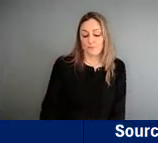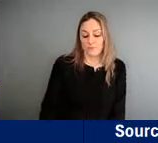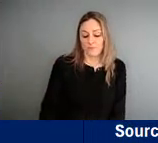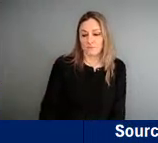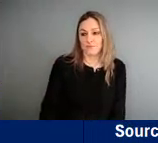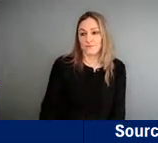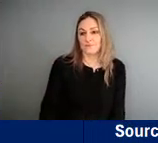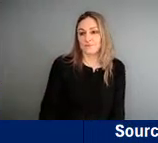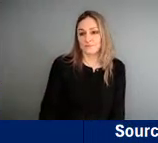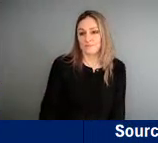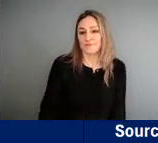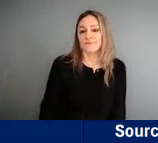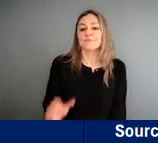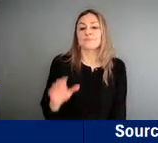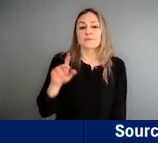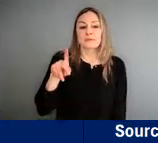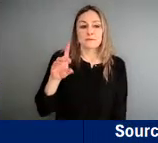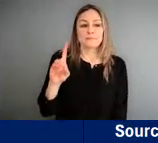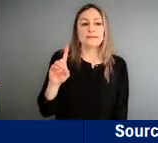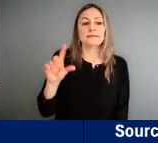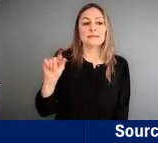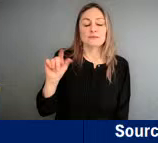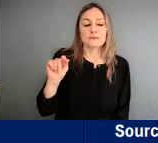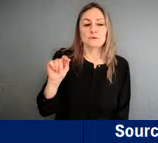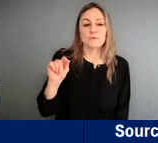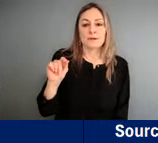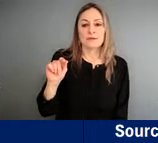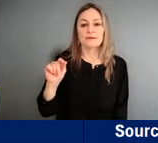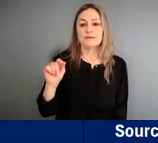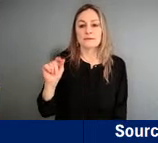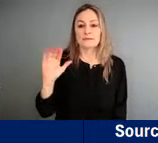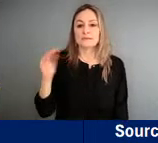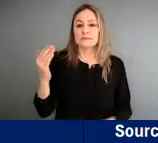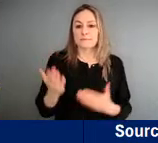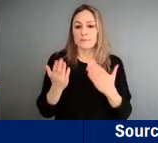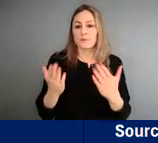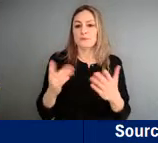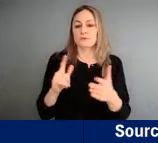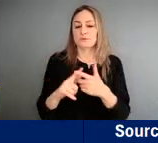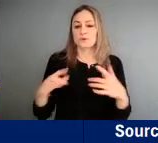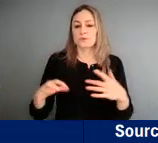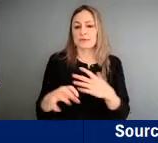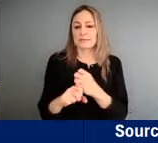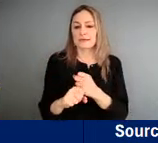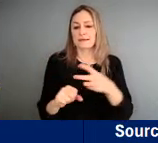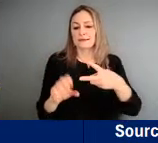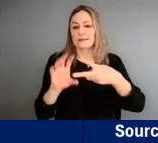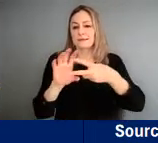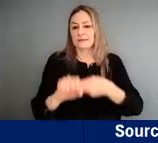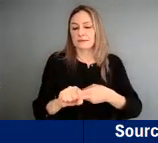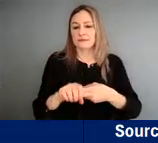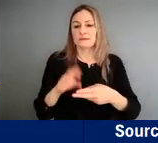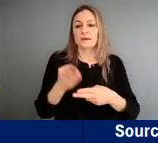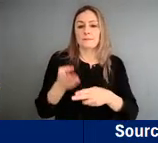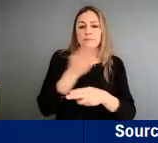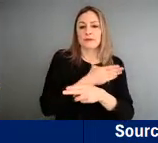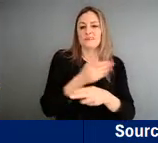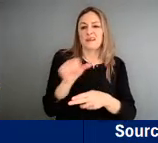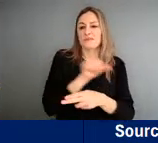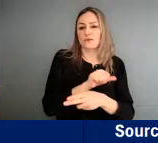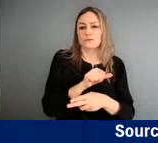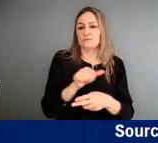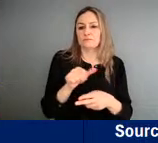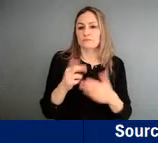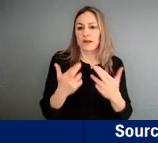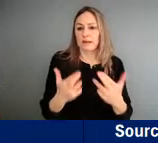Thoughts on PD 20, and sounds like a proposal to consolidate that with an already existing.